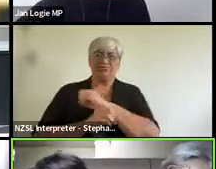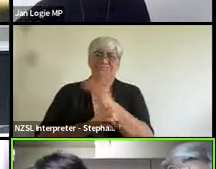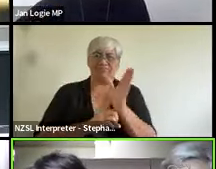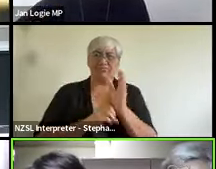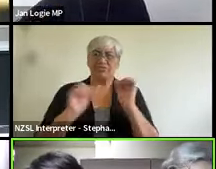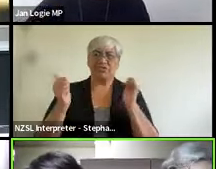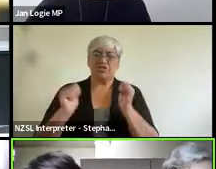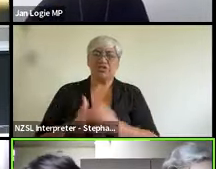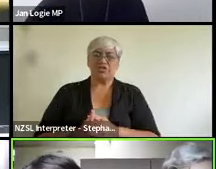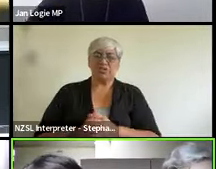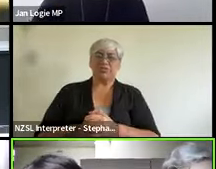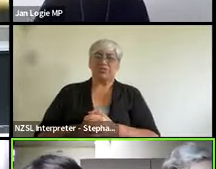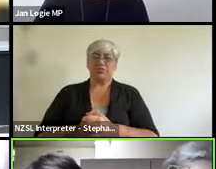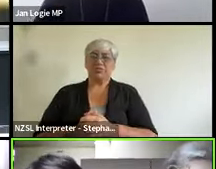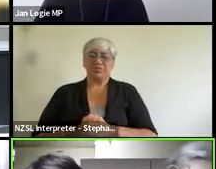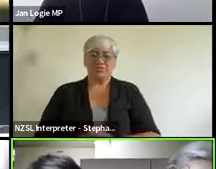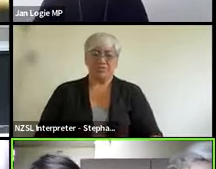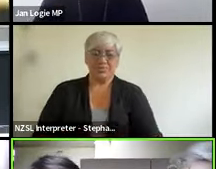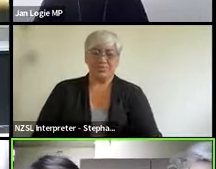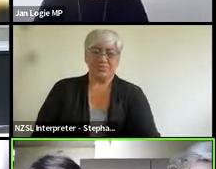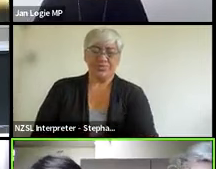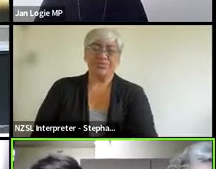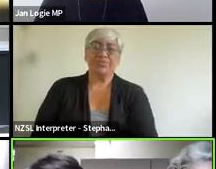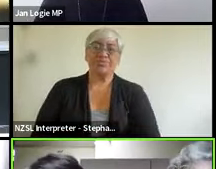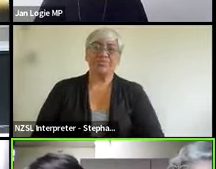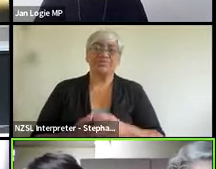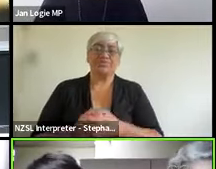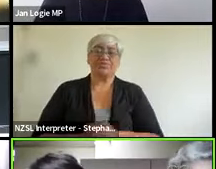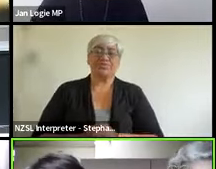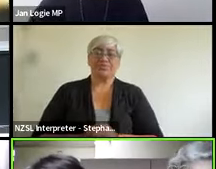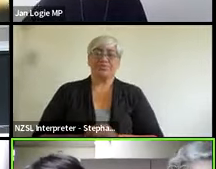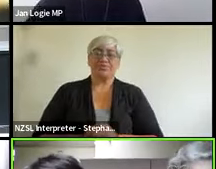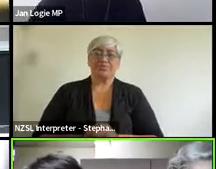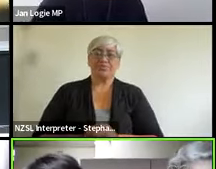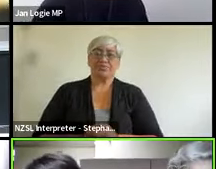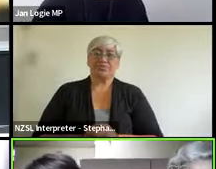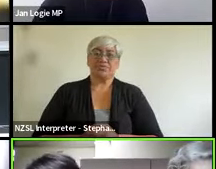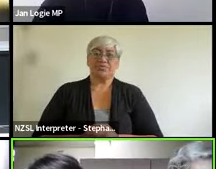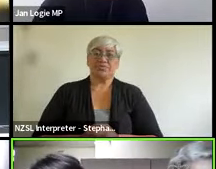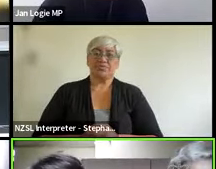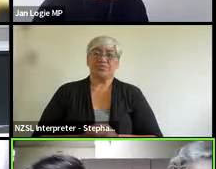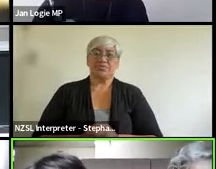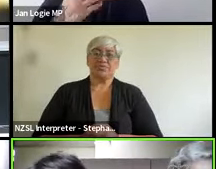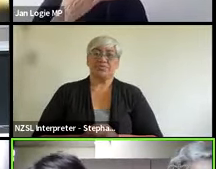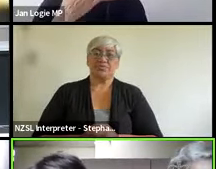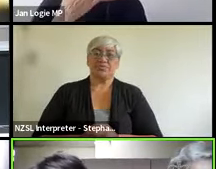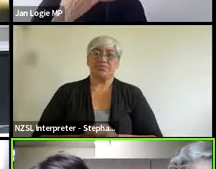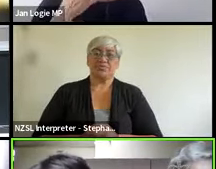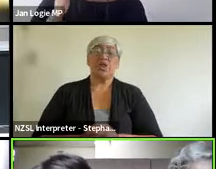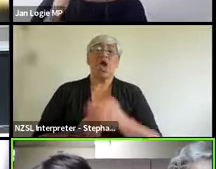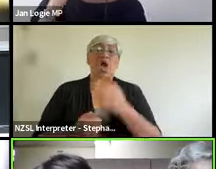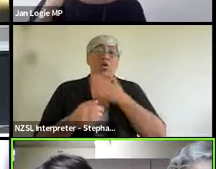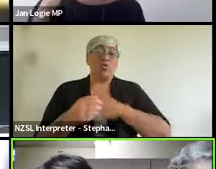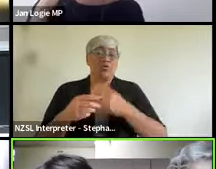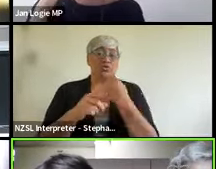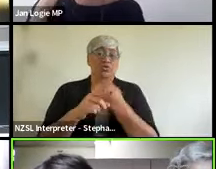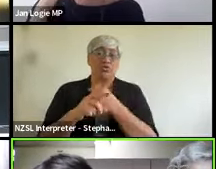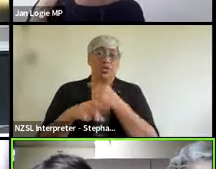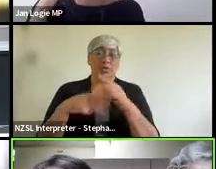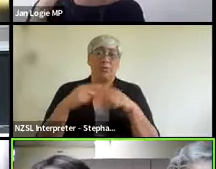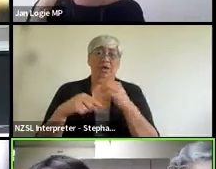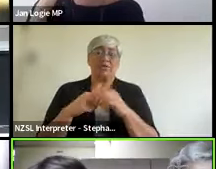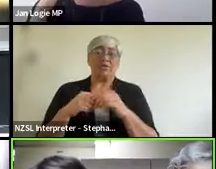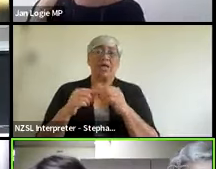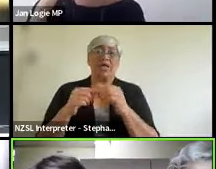you. I want to focus on 2 points